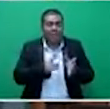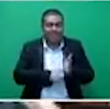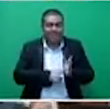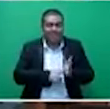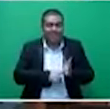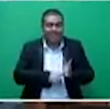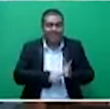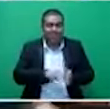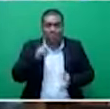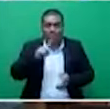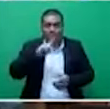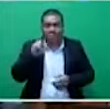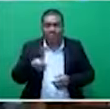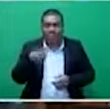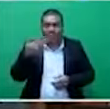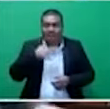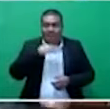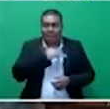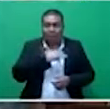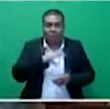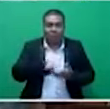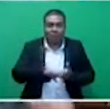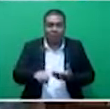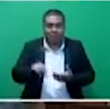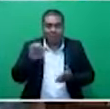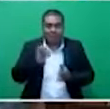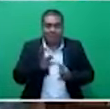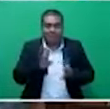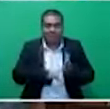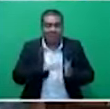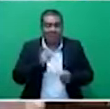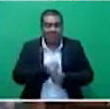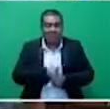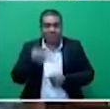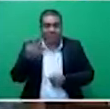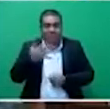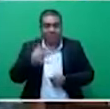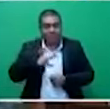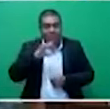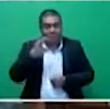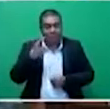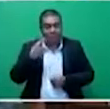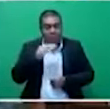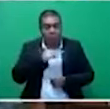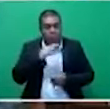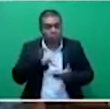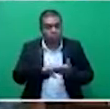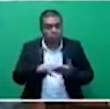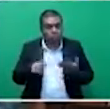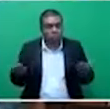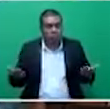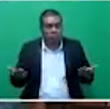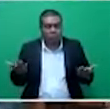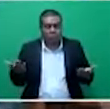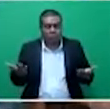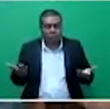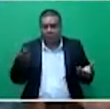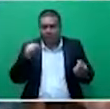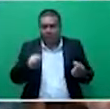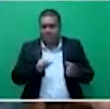US $1,900. PNG with $1,500. Does that mean that these countries have better situation than Australia, New Zealand and